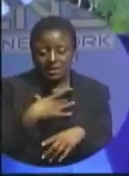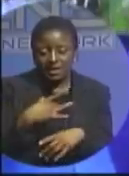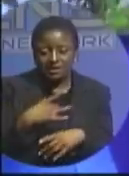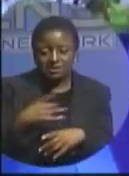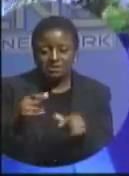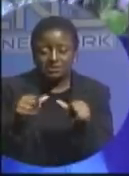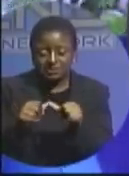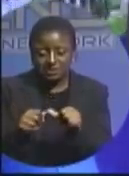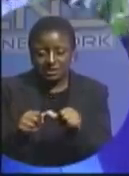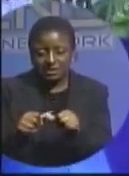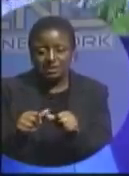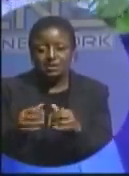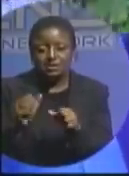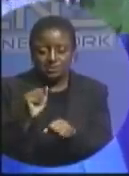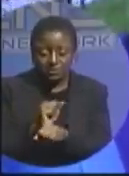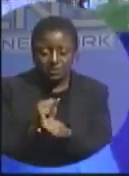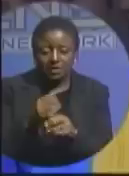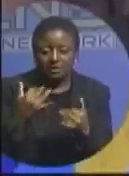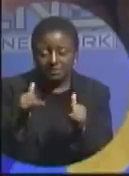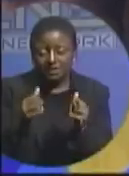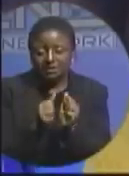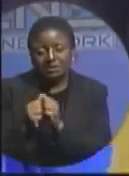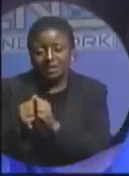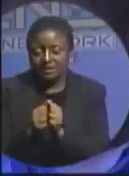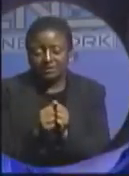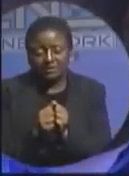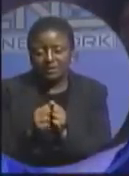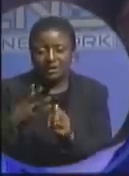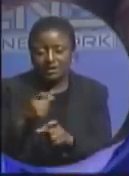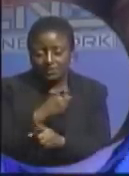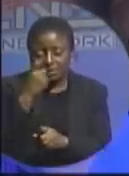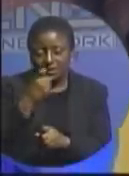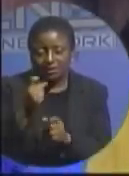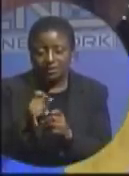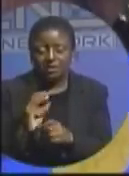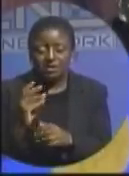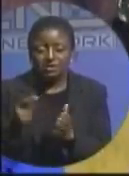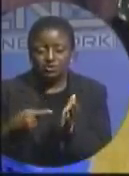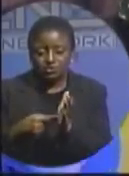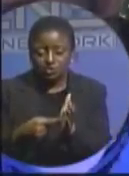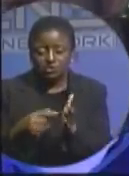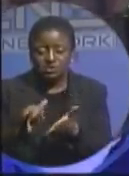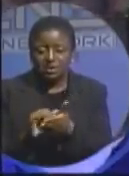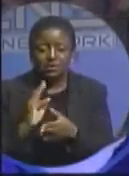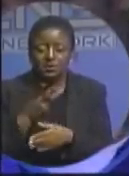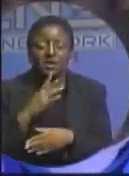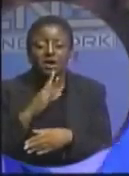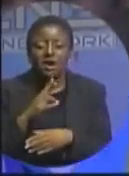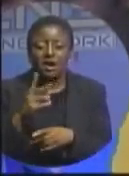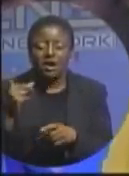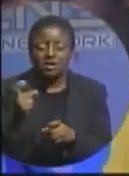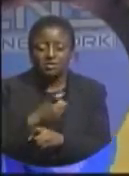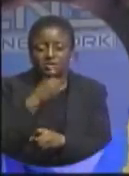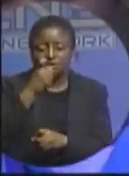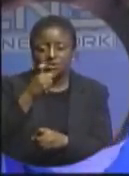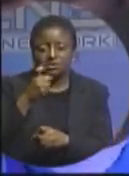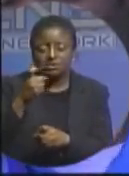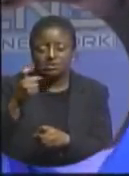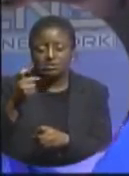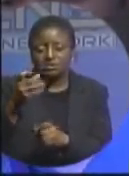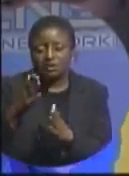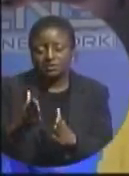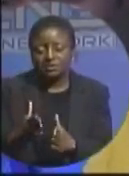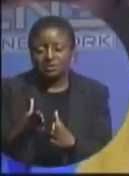play volleyball, and most of all, win. It shows that we are champions and that we are not, it's just not a fluke that we